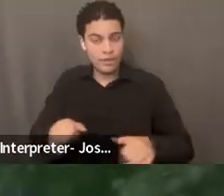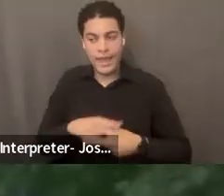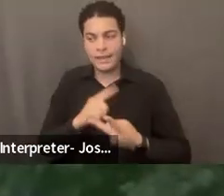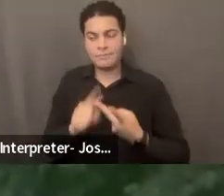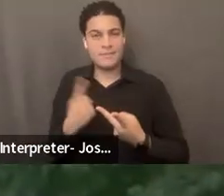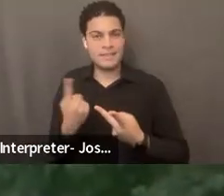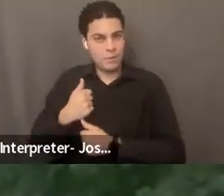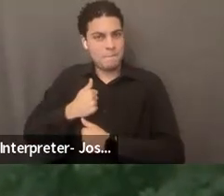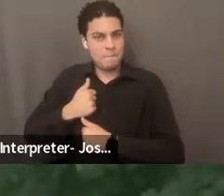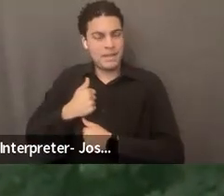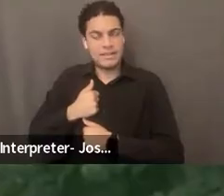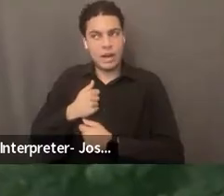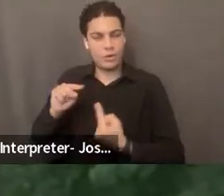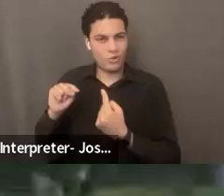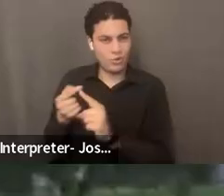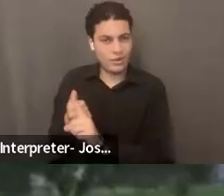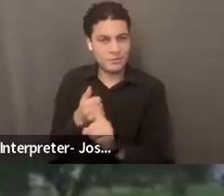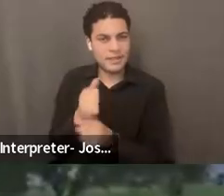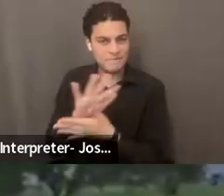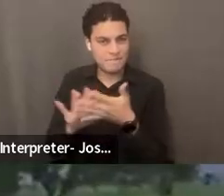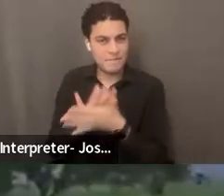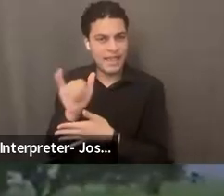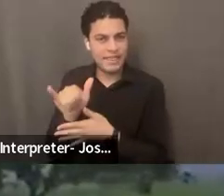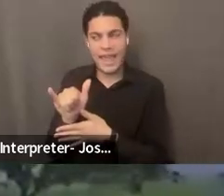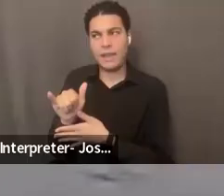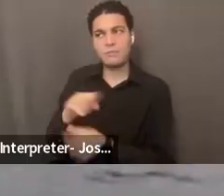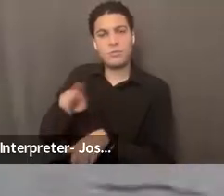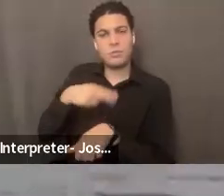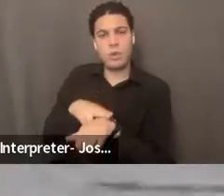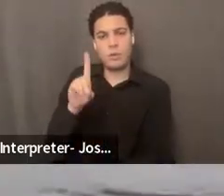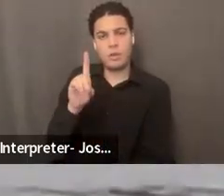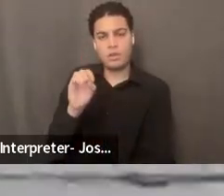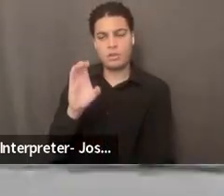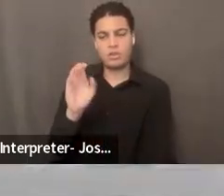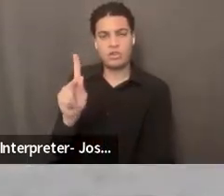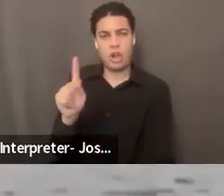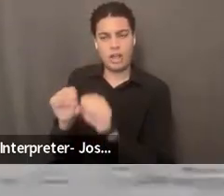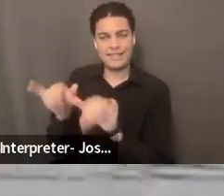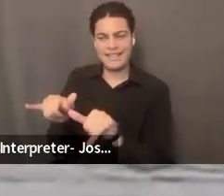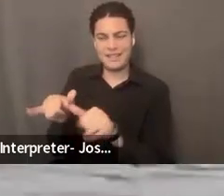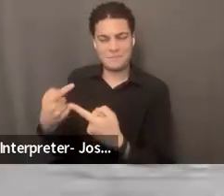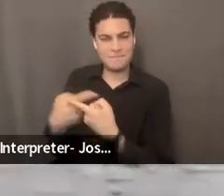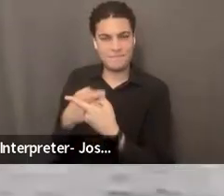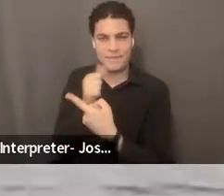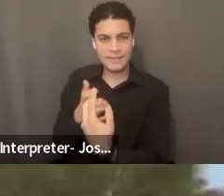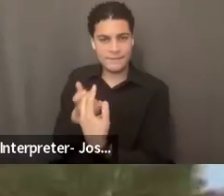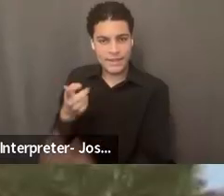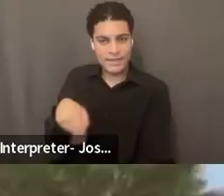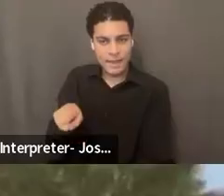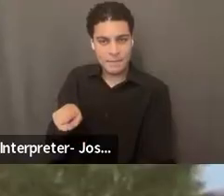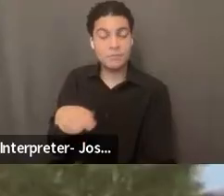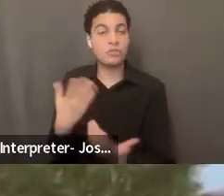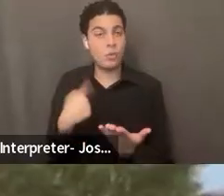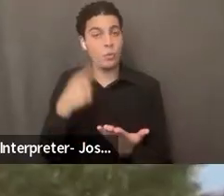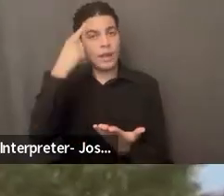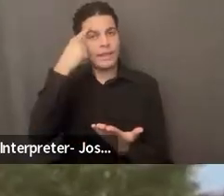confidence, standard dock systems are not built for them. That's the gap BoardSafe Docks set out to fill. We